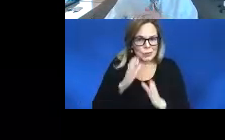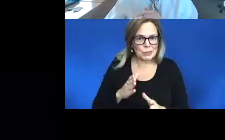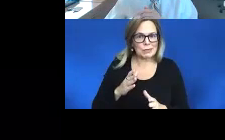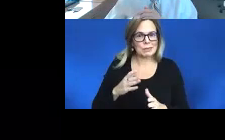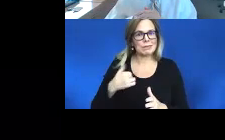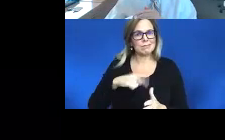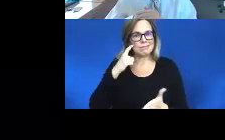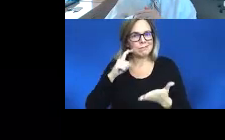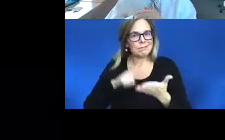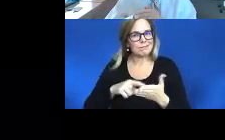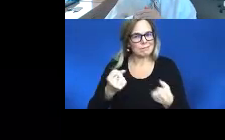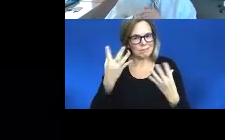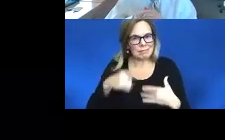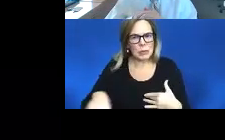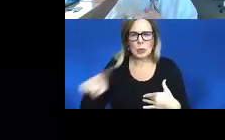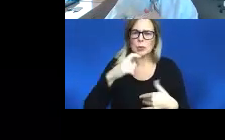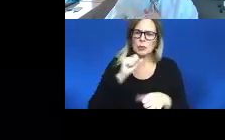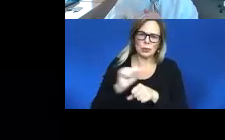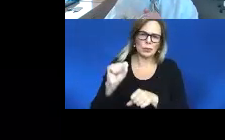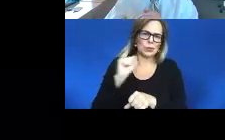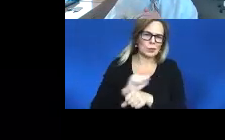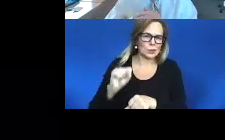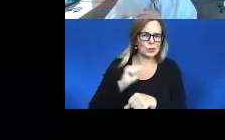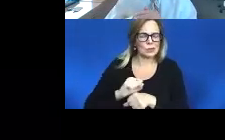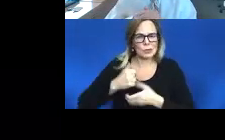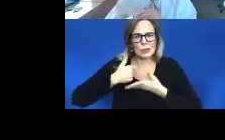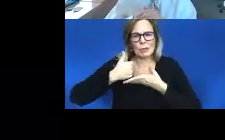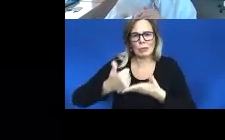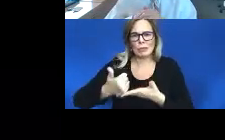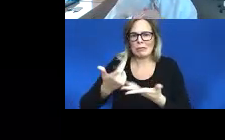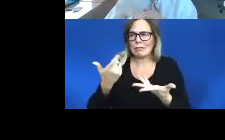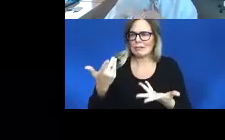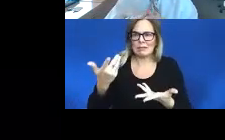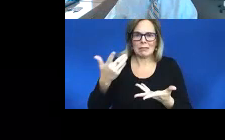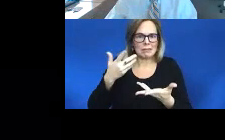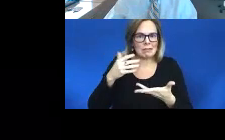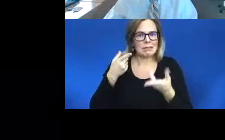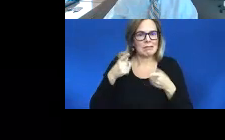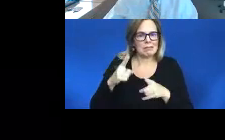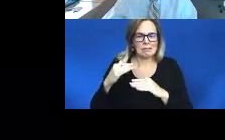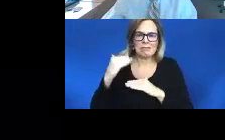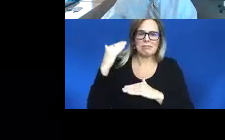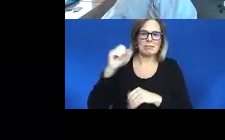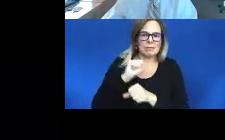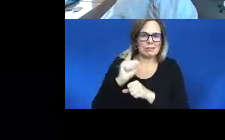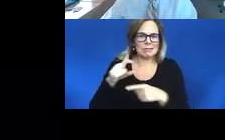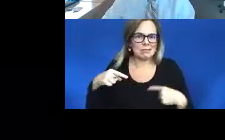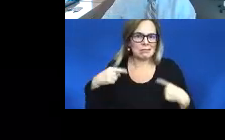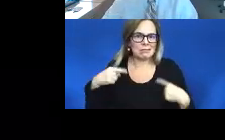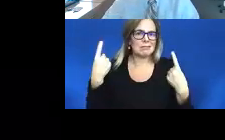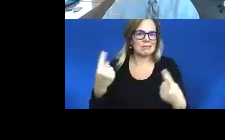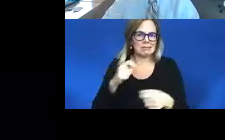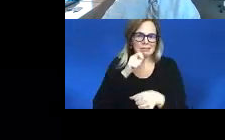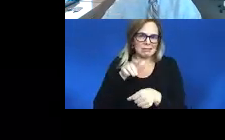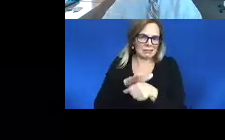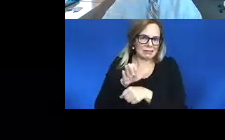have gone above and beyond to compensate for these gaps in our staffing over the past weeks and even months. So let me first